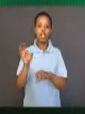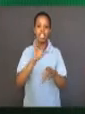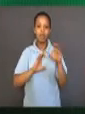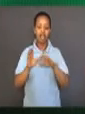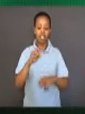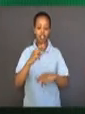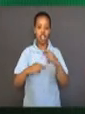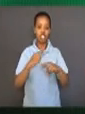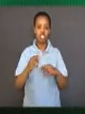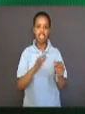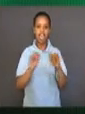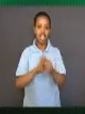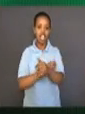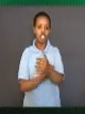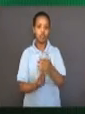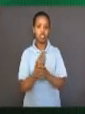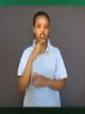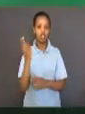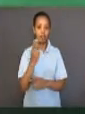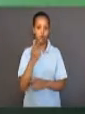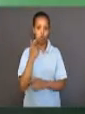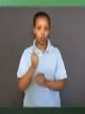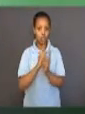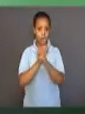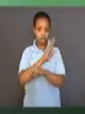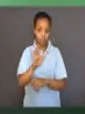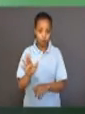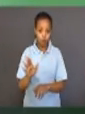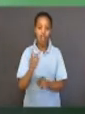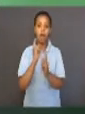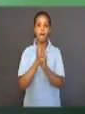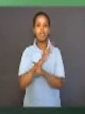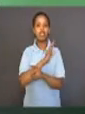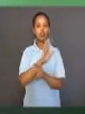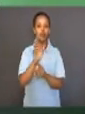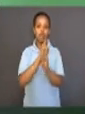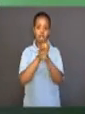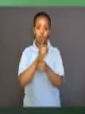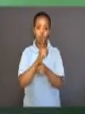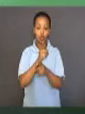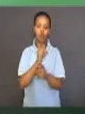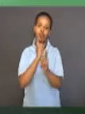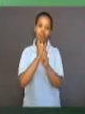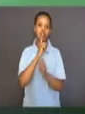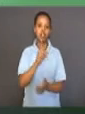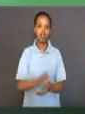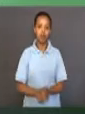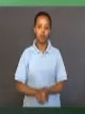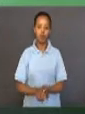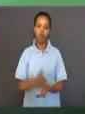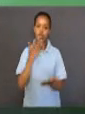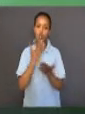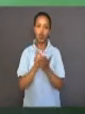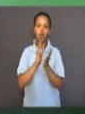chemical reactions as an energy source, then you answered correctly. A